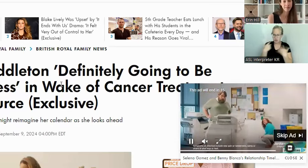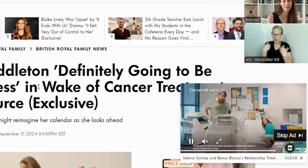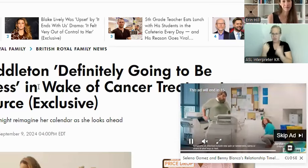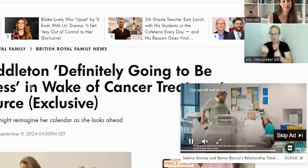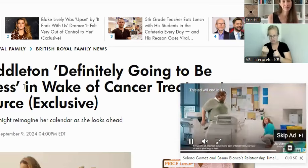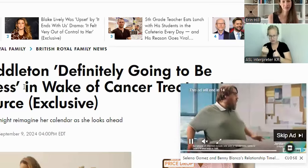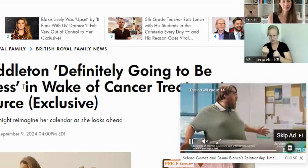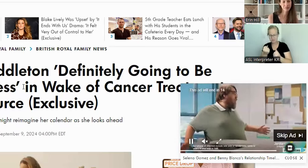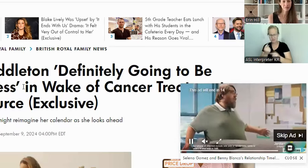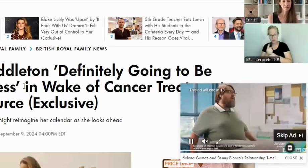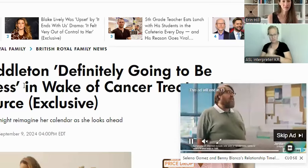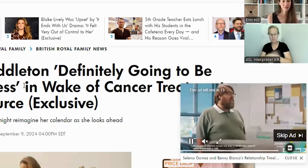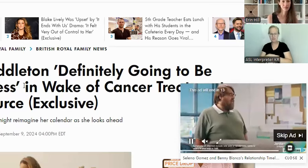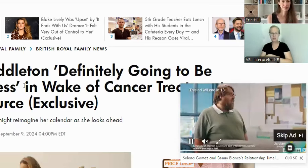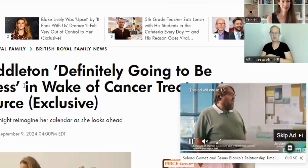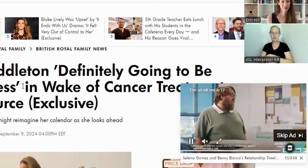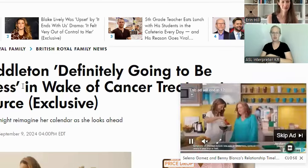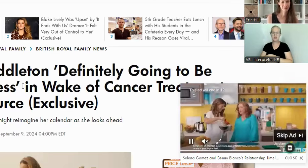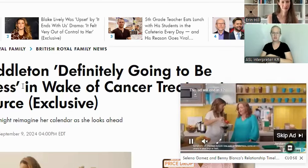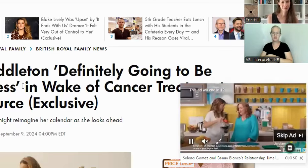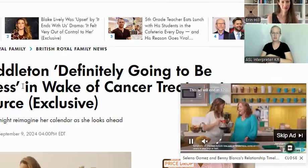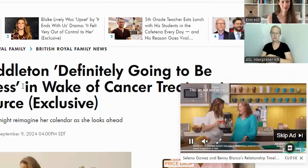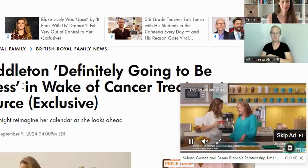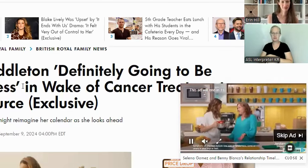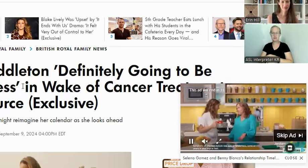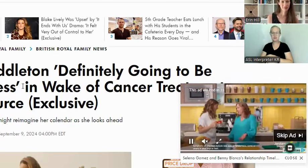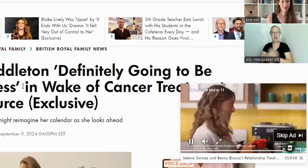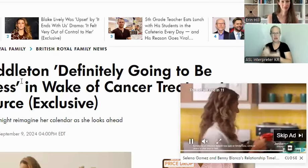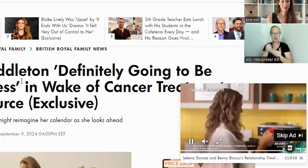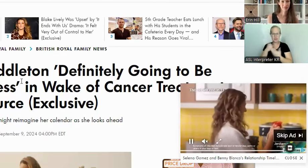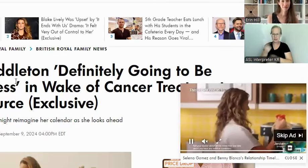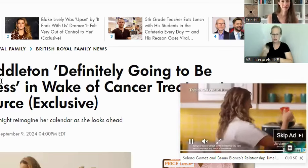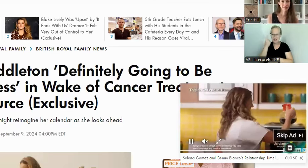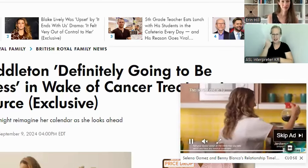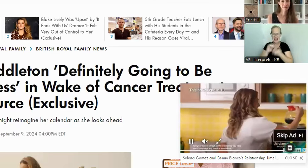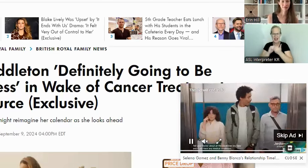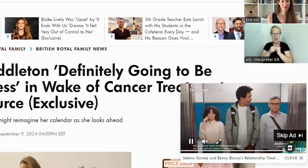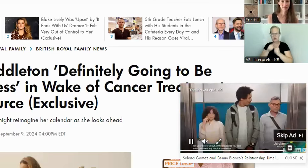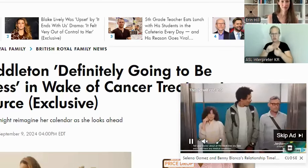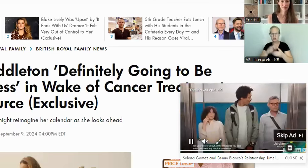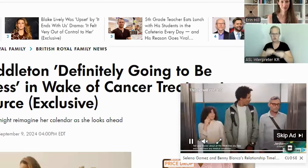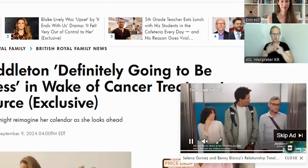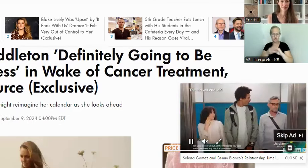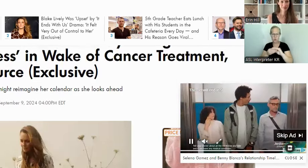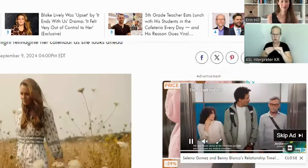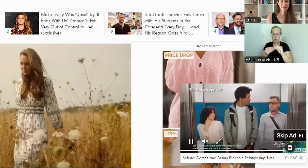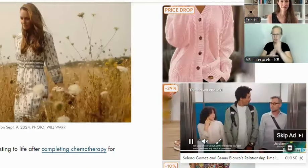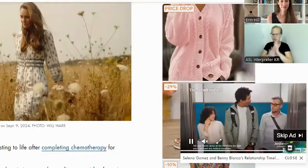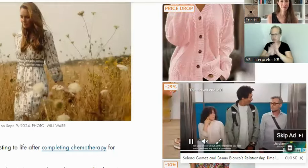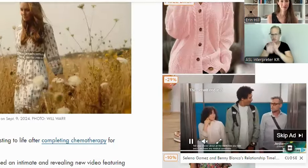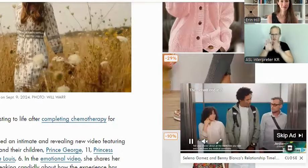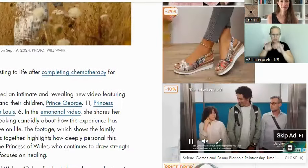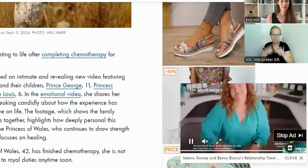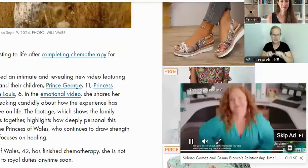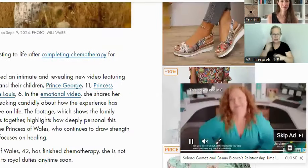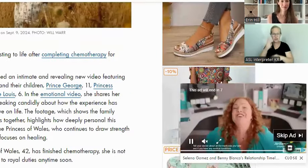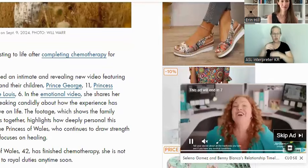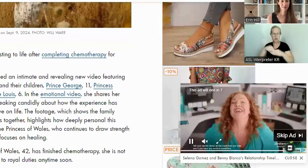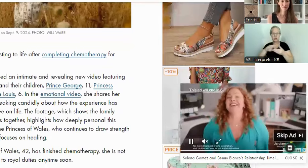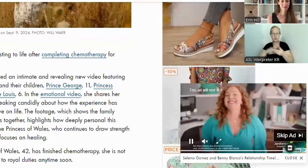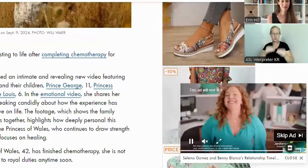Yeah. Right. And so help me understand how does this type of story come together? I saw in the